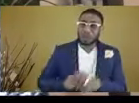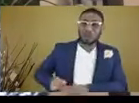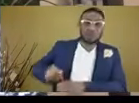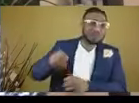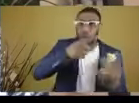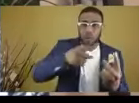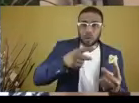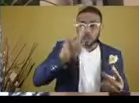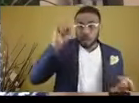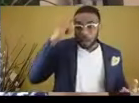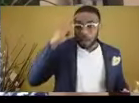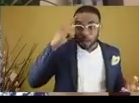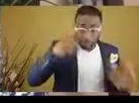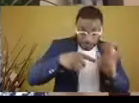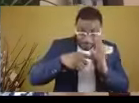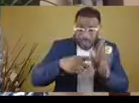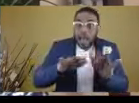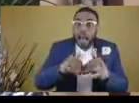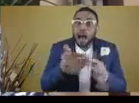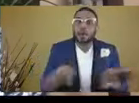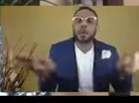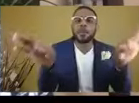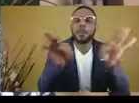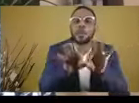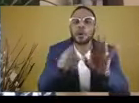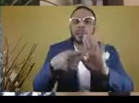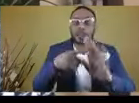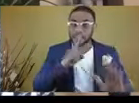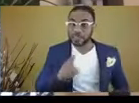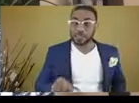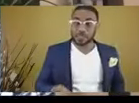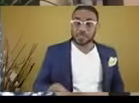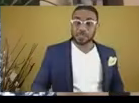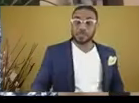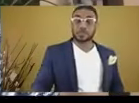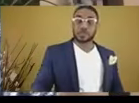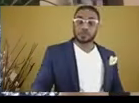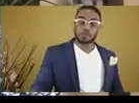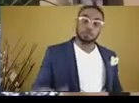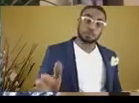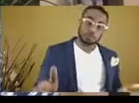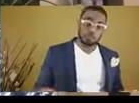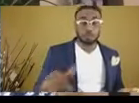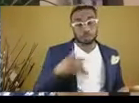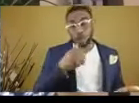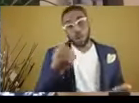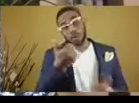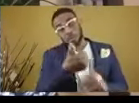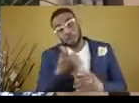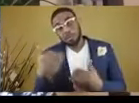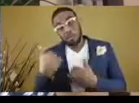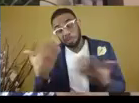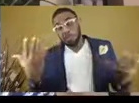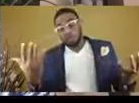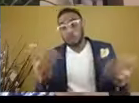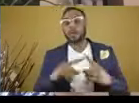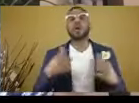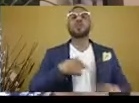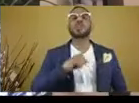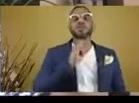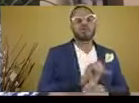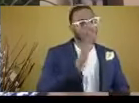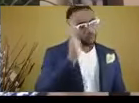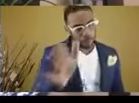government demonstrates how important this mandate is. Perhaps they won't hold themselves accountable, but we certainly